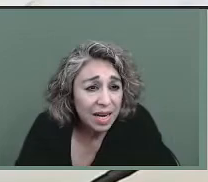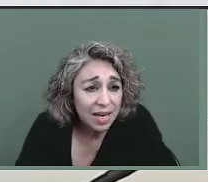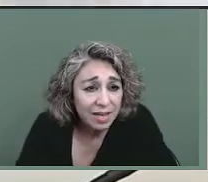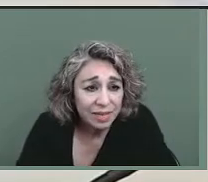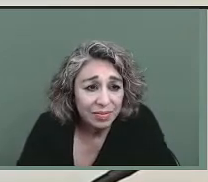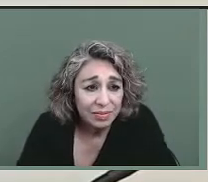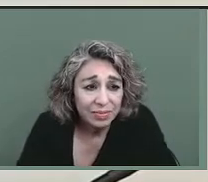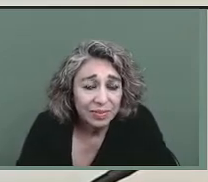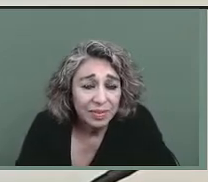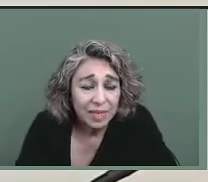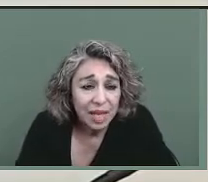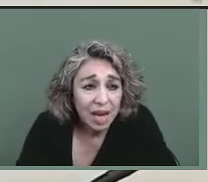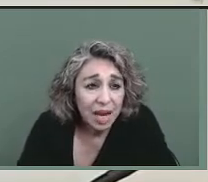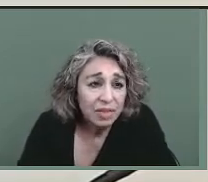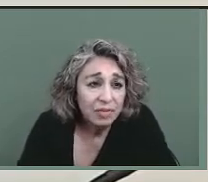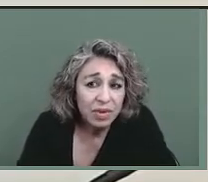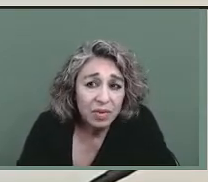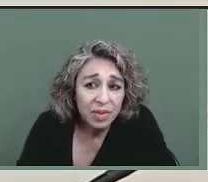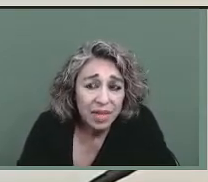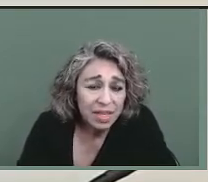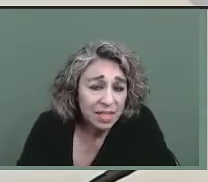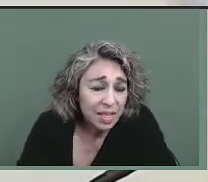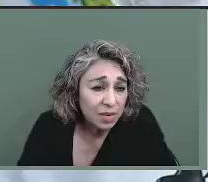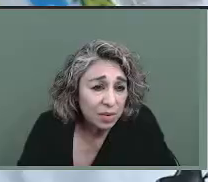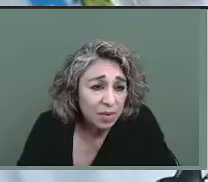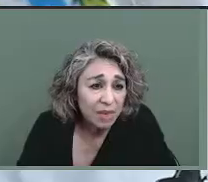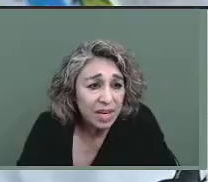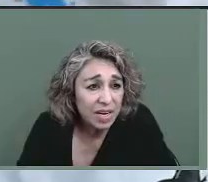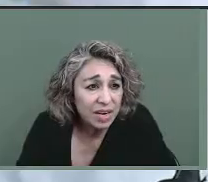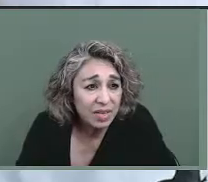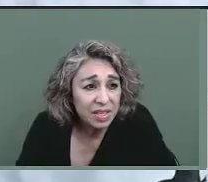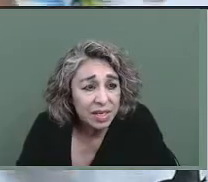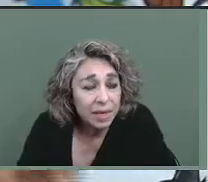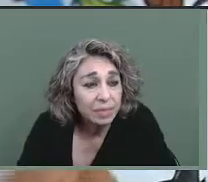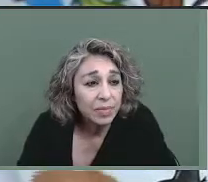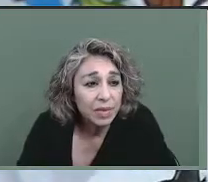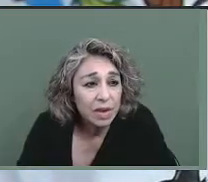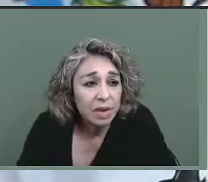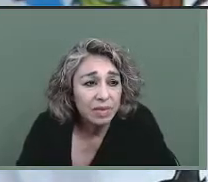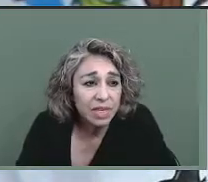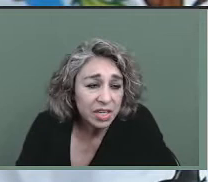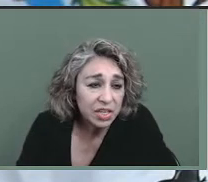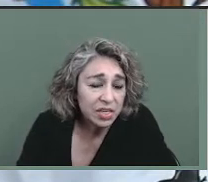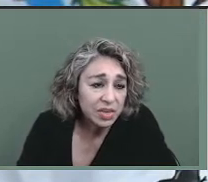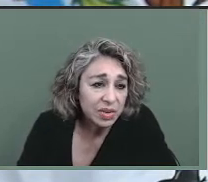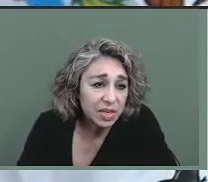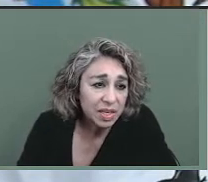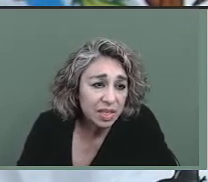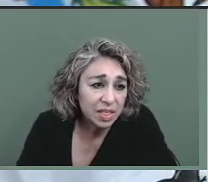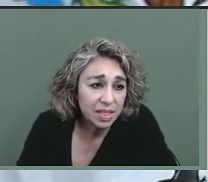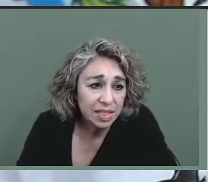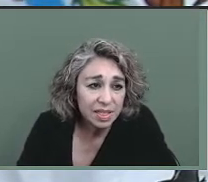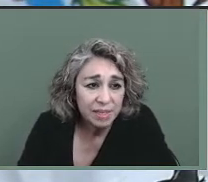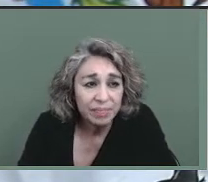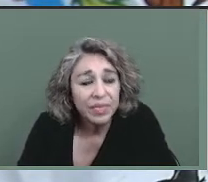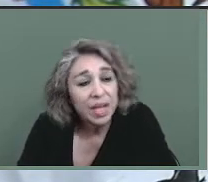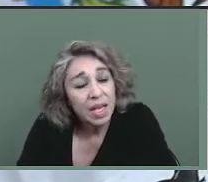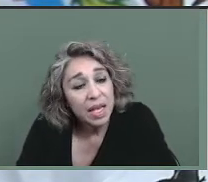the cara of the few things that they've done in all this time of attention to